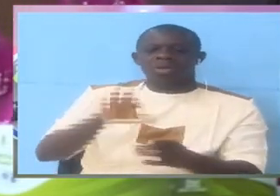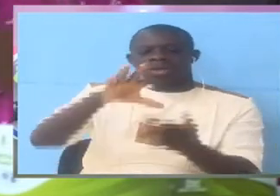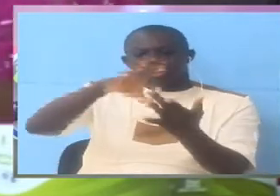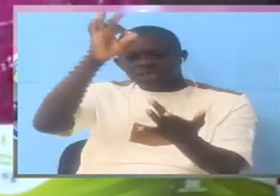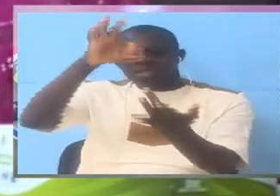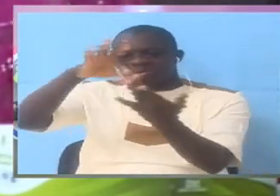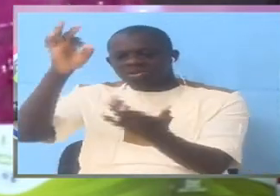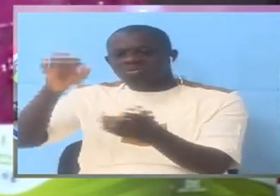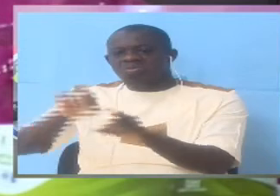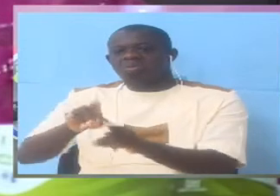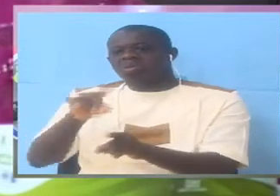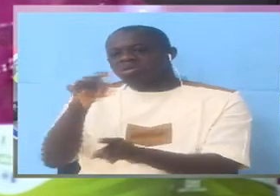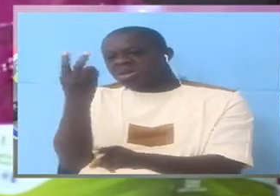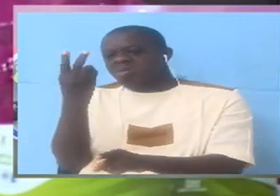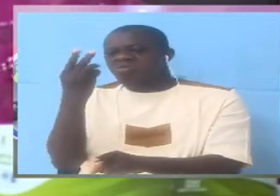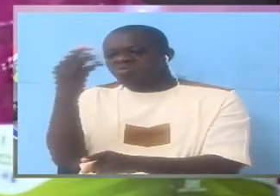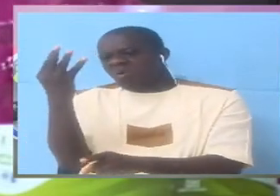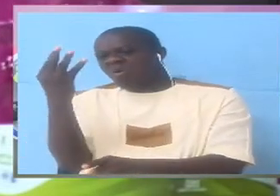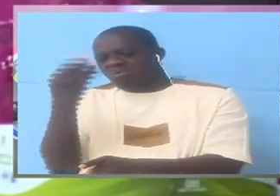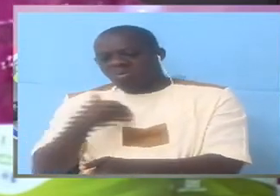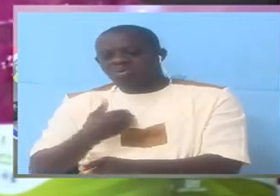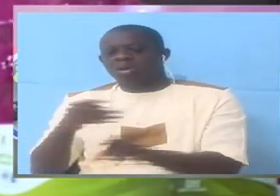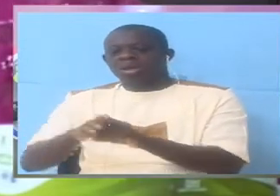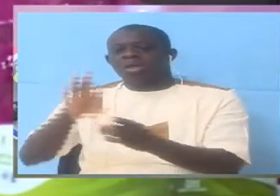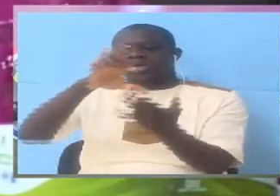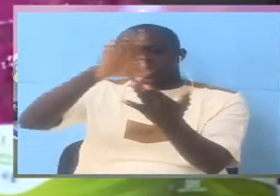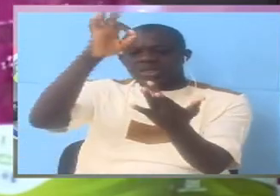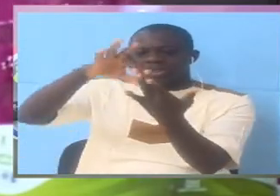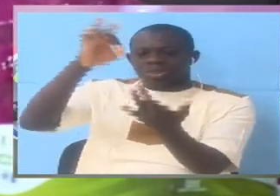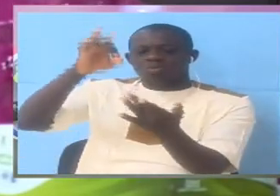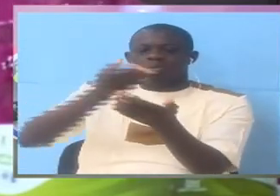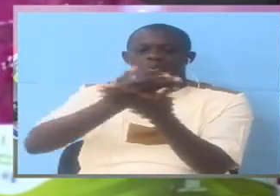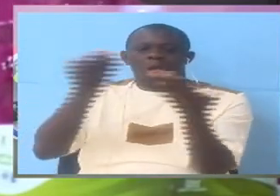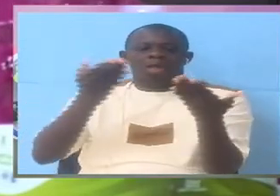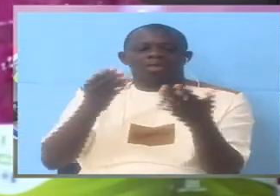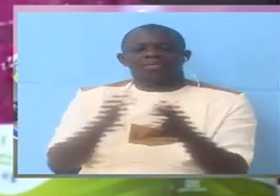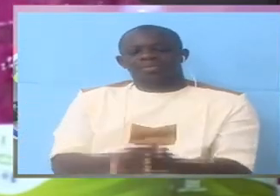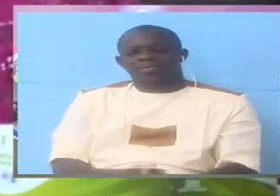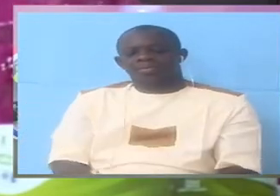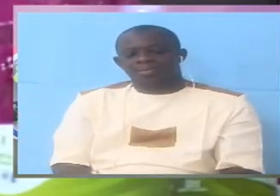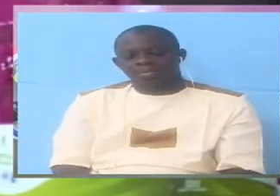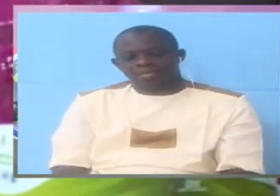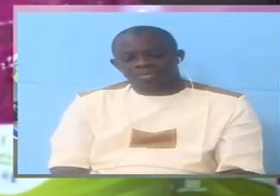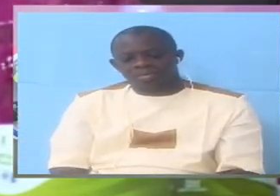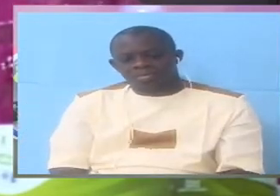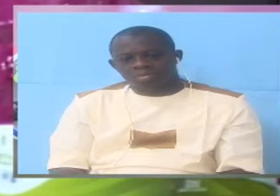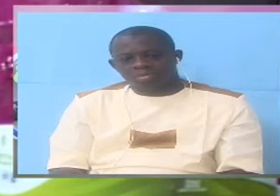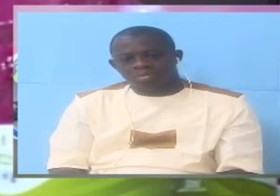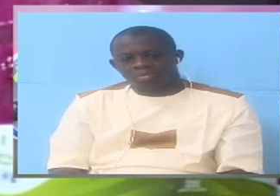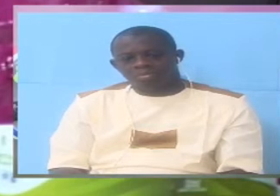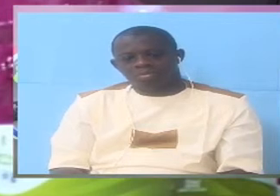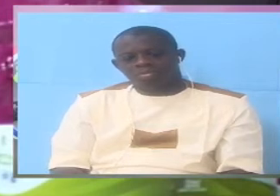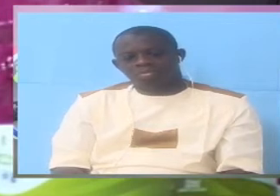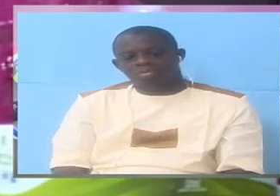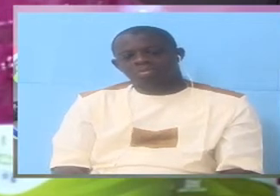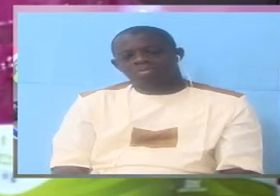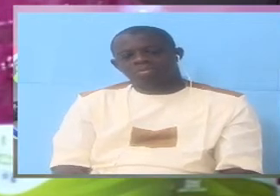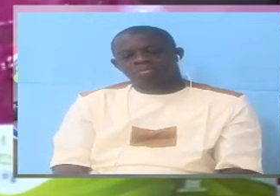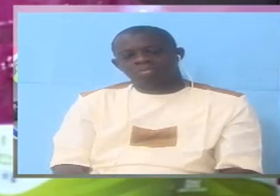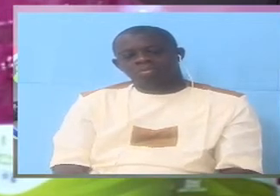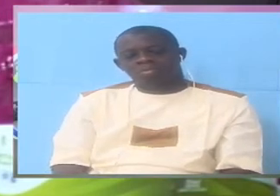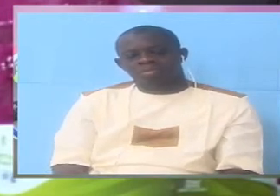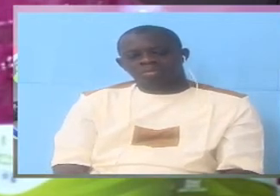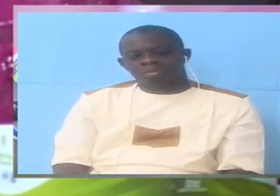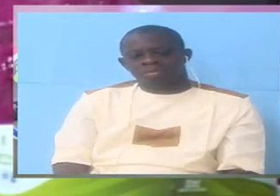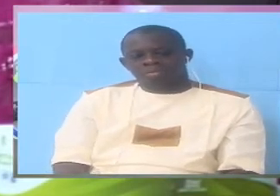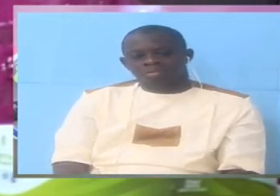you see the hundreds of people that are working at the NIA there, they only mention you people, 1, 2, 3 to 4 of